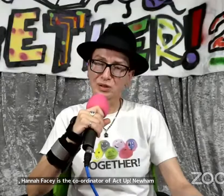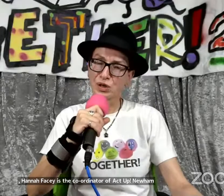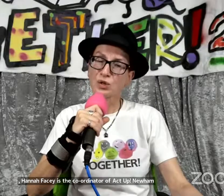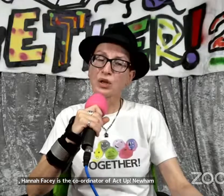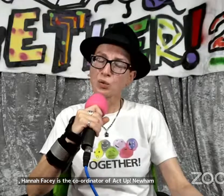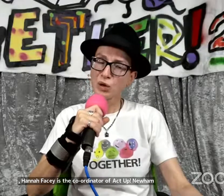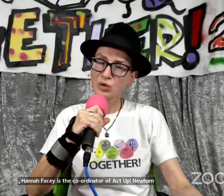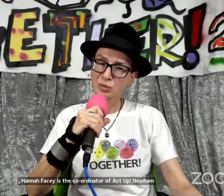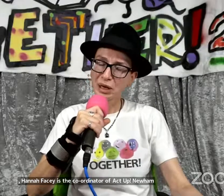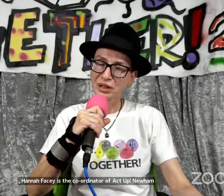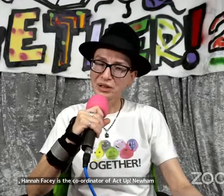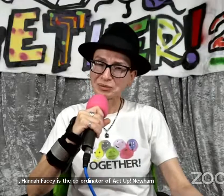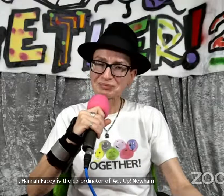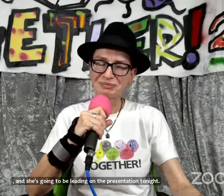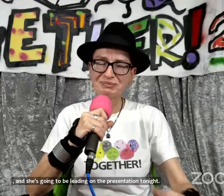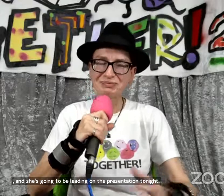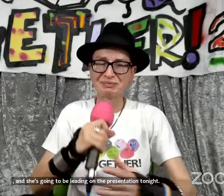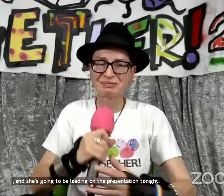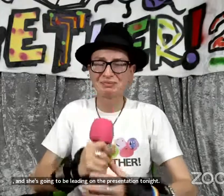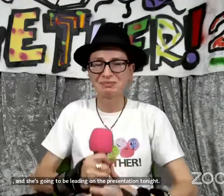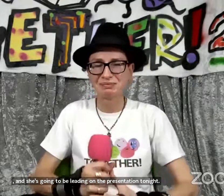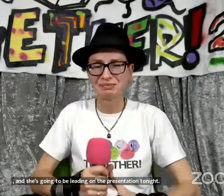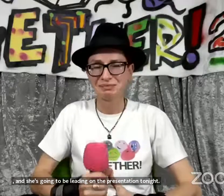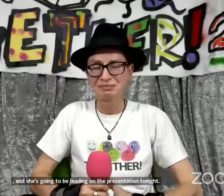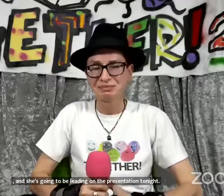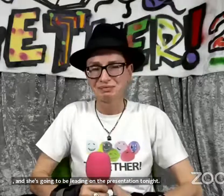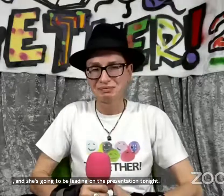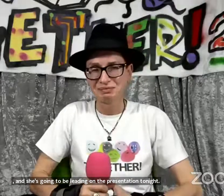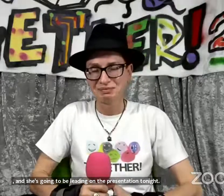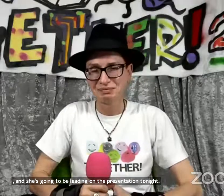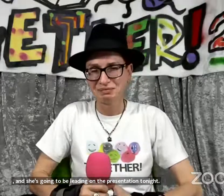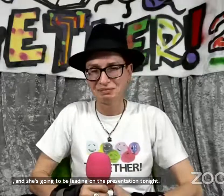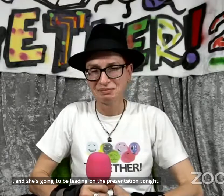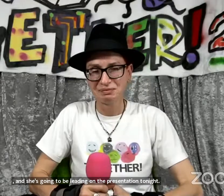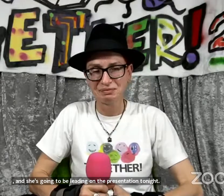tonight. So welcome, Hannah.